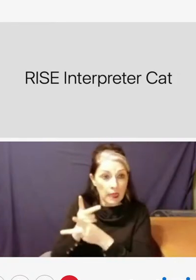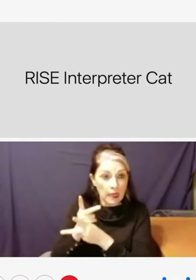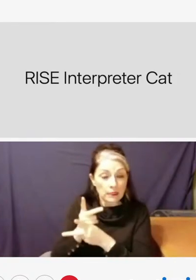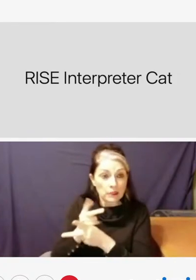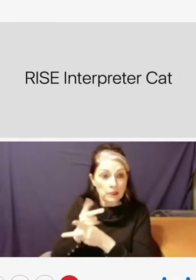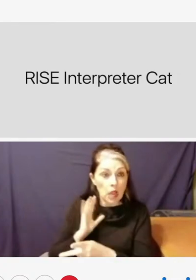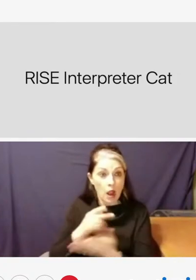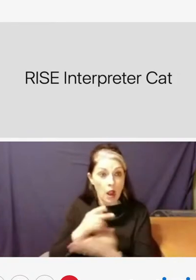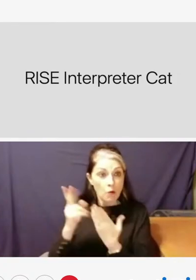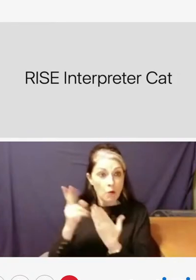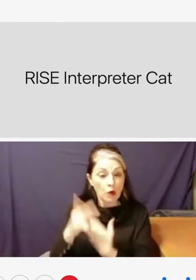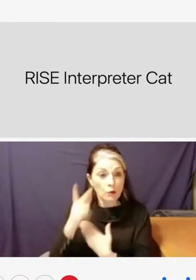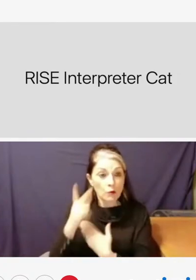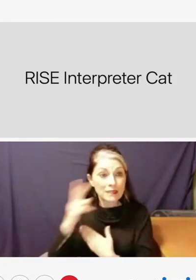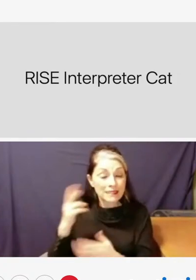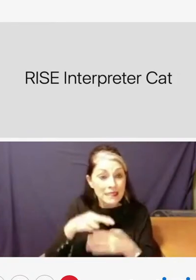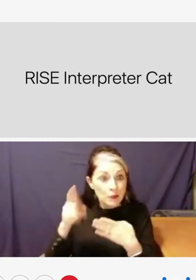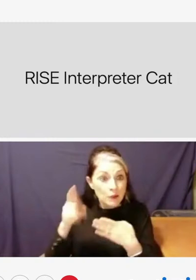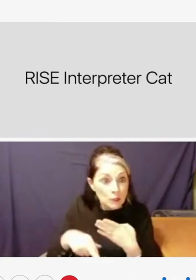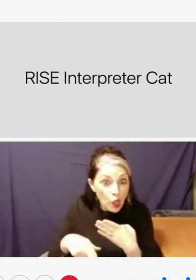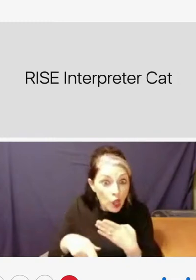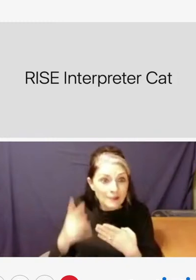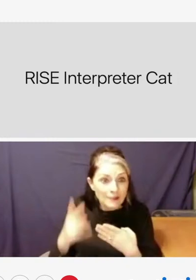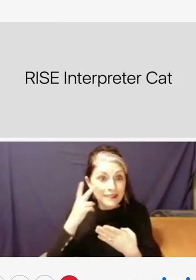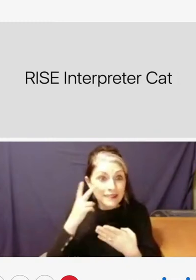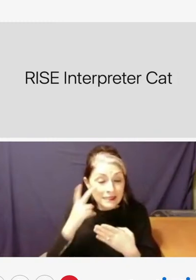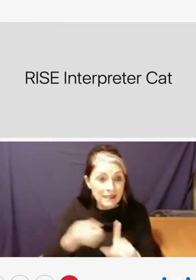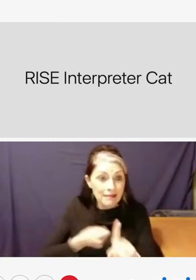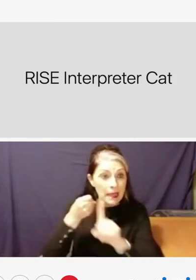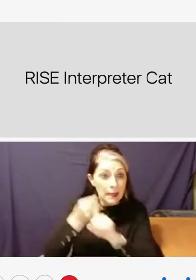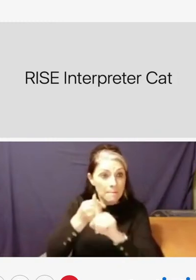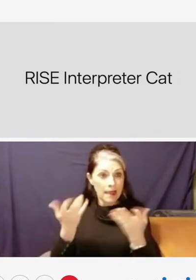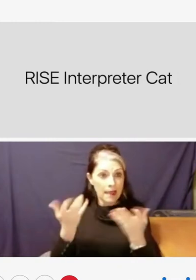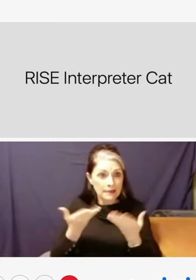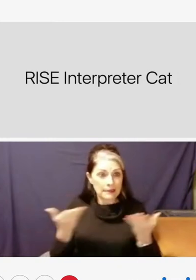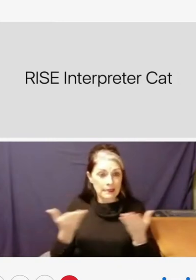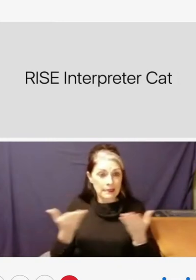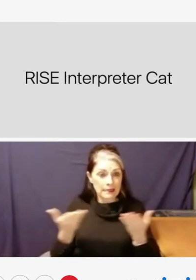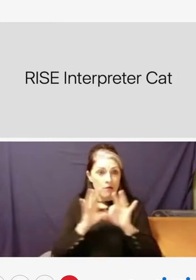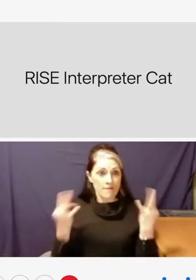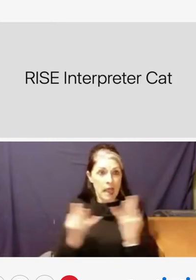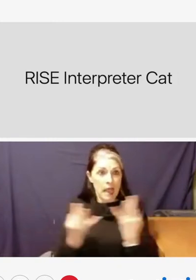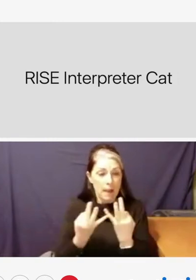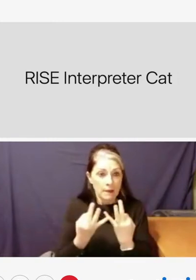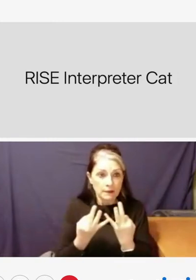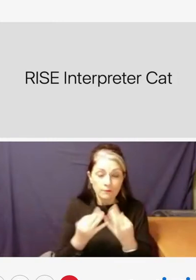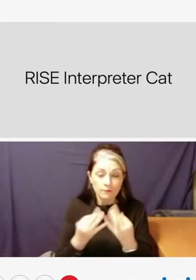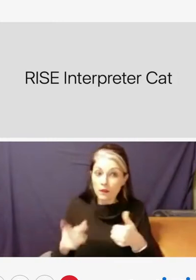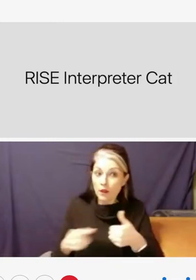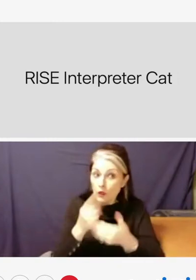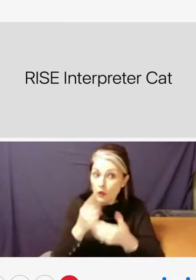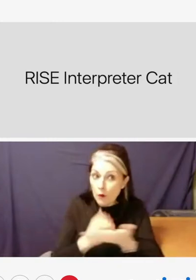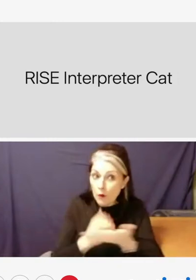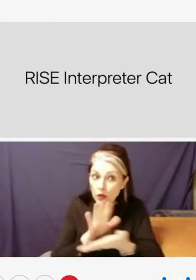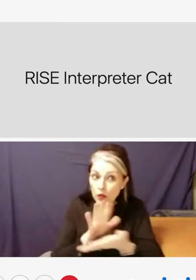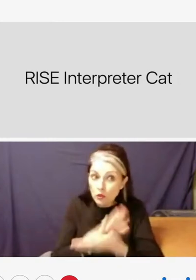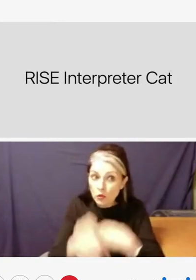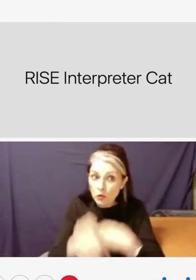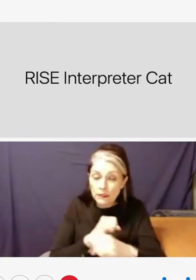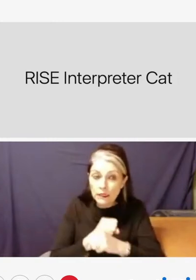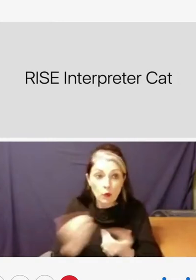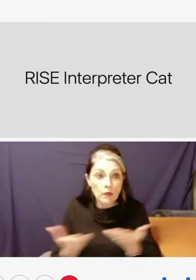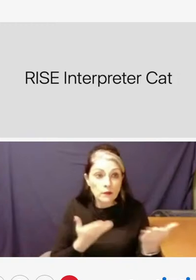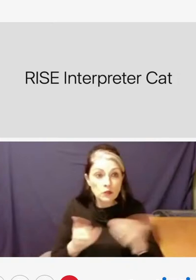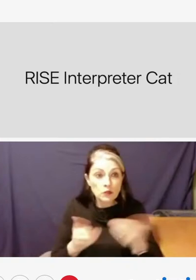results you can see the impact that we have here on our families in the very first part of the school year we have served approximately